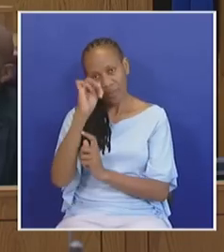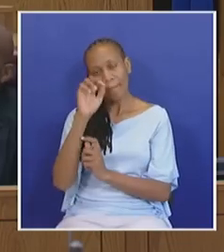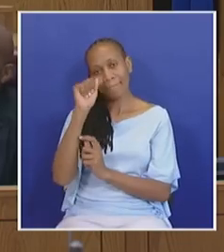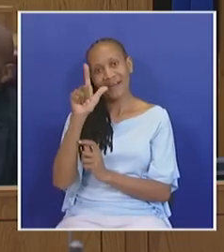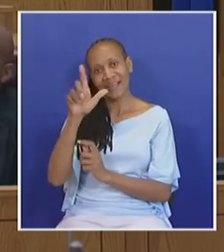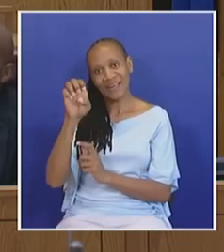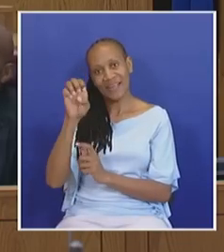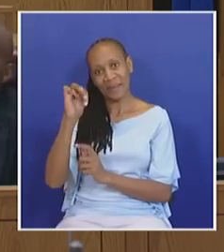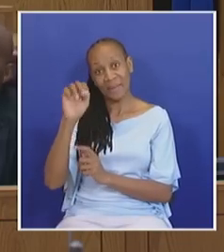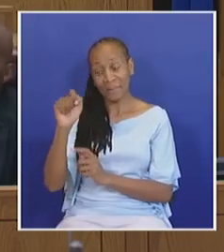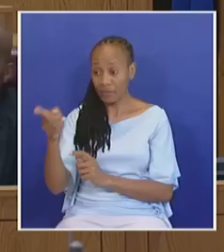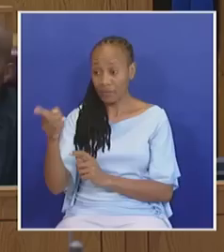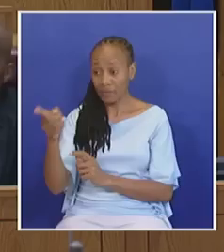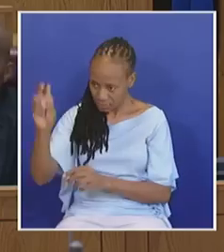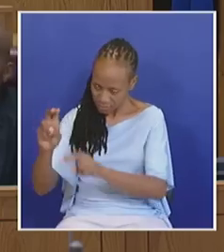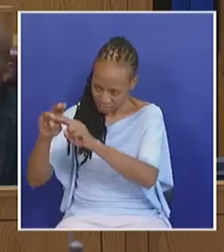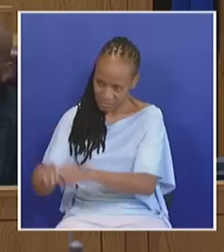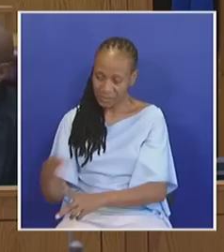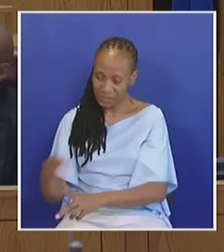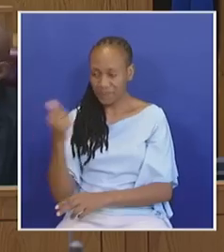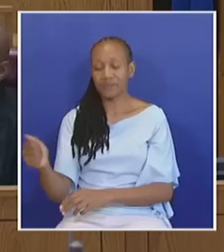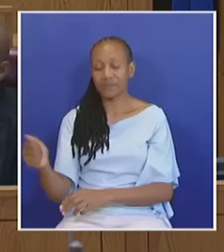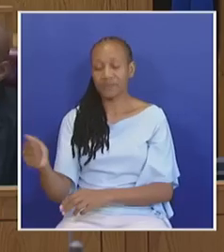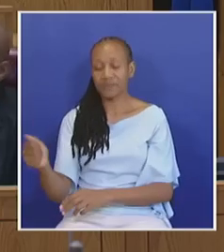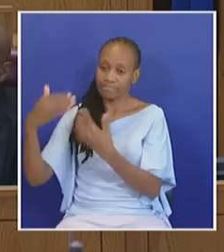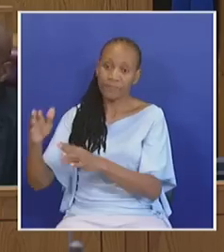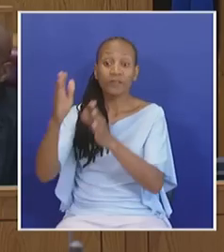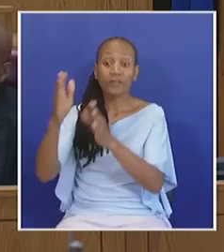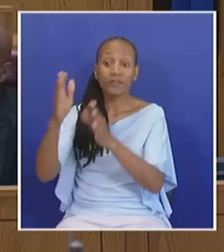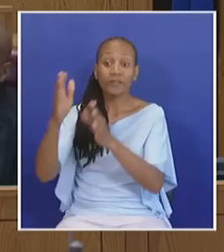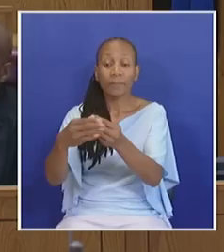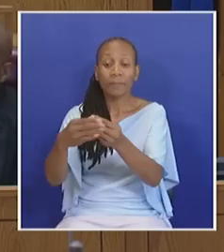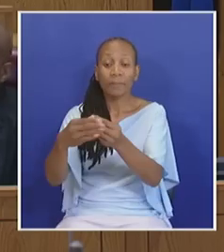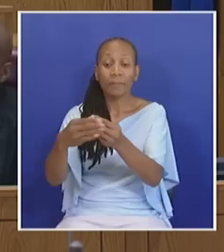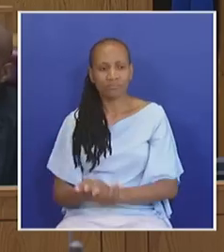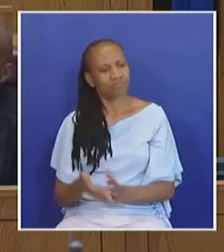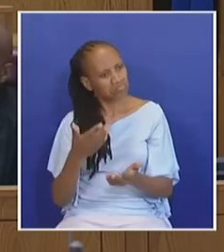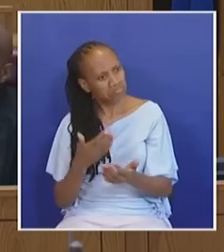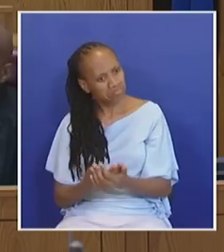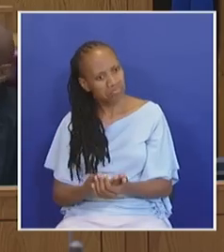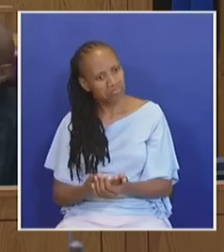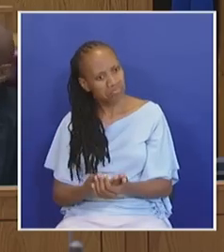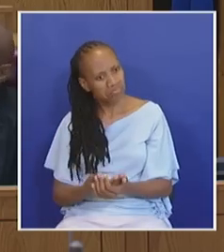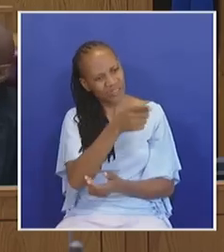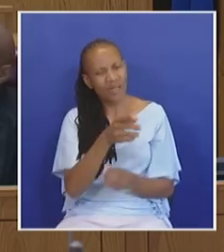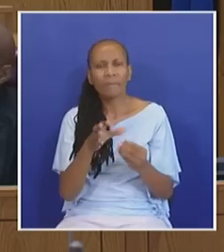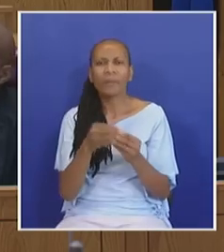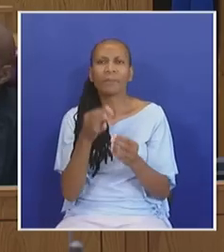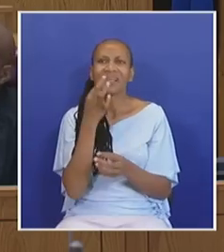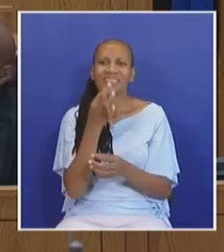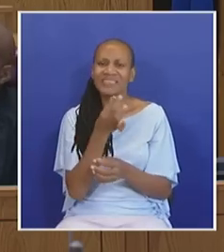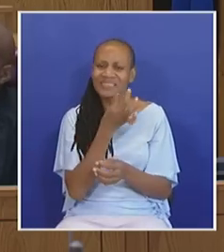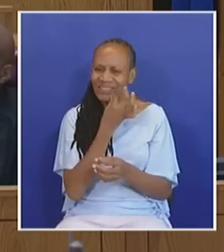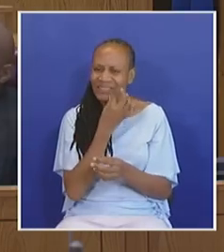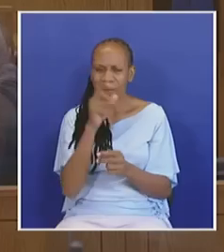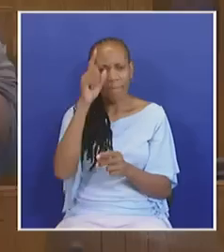Honorable Mkwena. Honorable Engelbrecht. Madam Chair, thank you very much. Can we ask the Honourable Mohapi to withdraw the comment that black people are